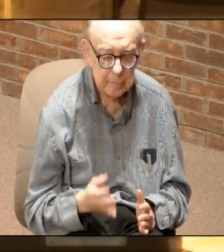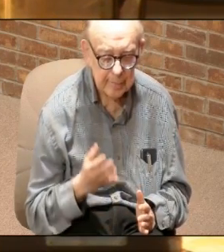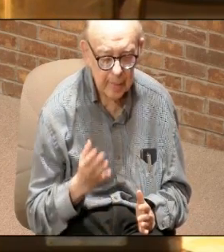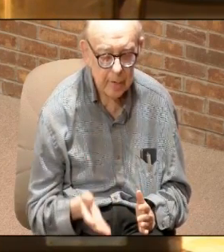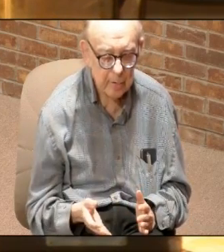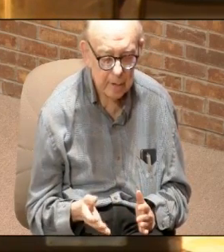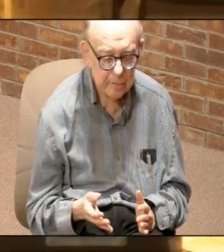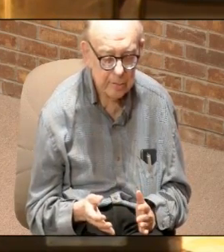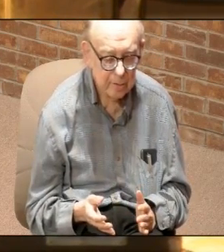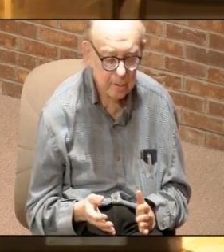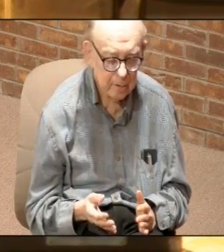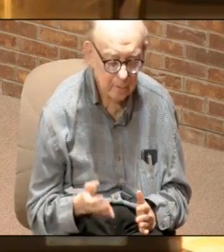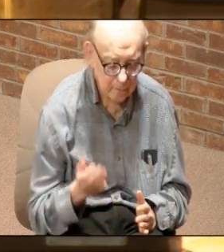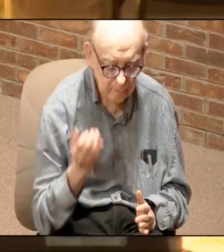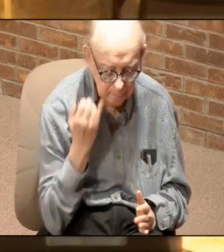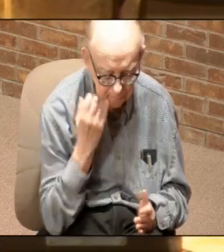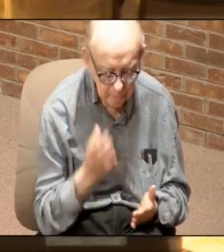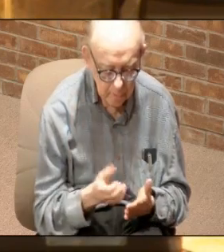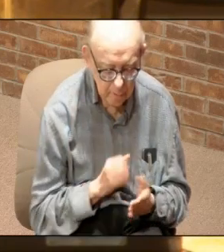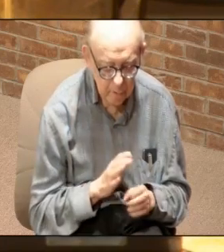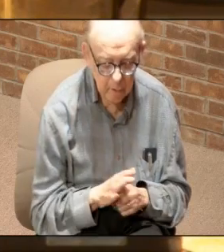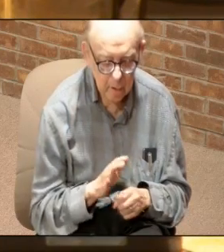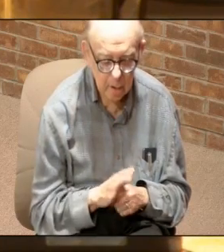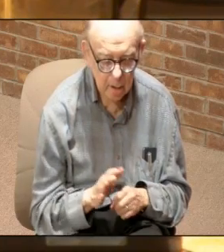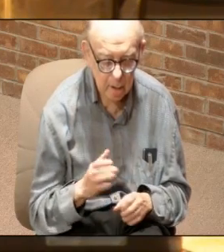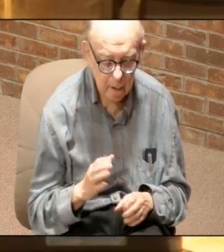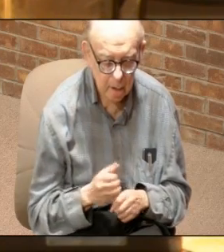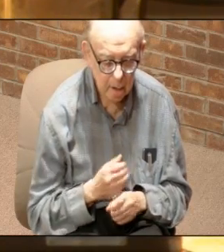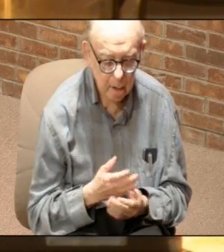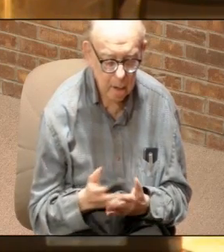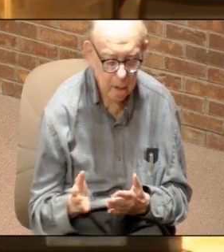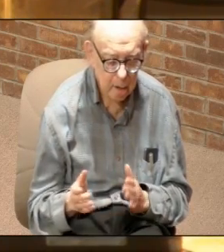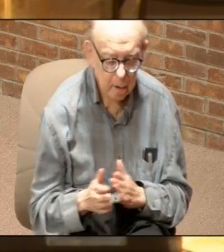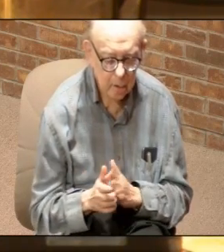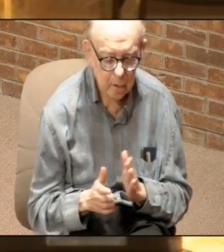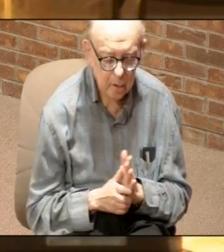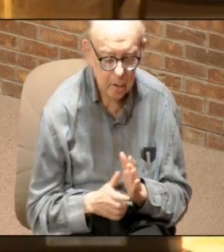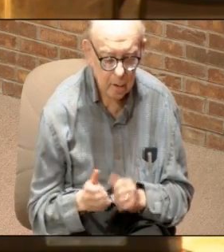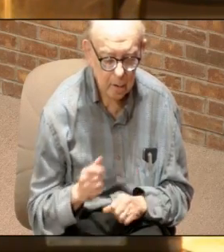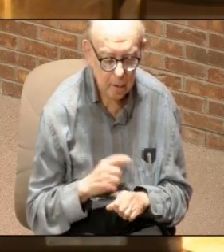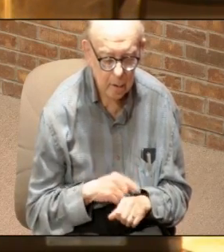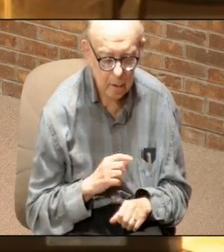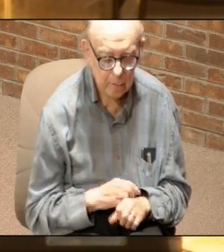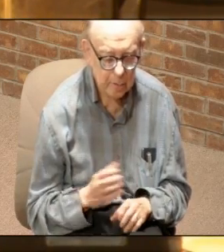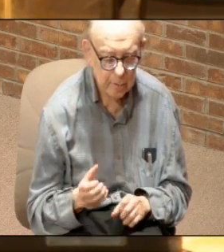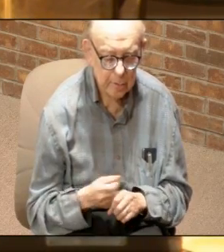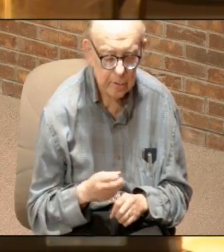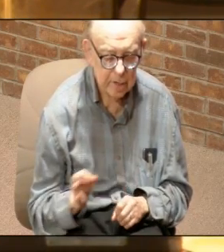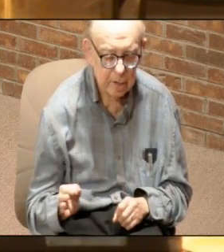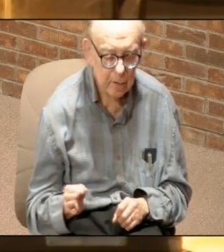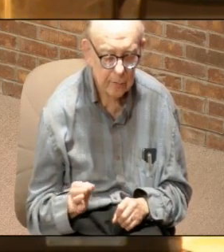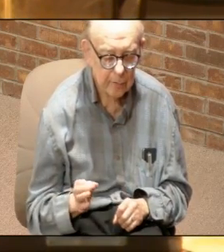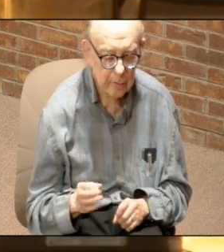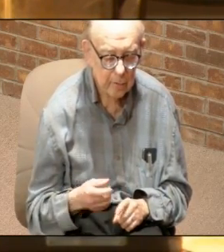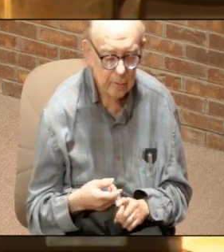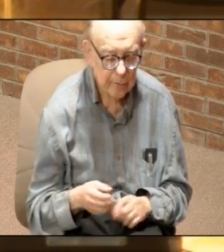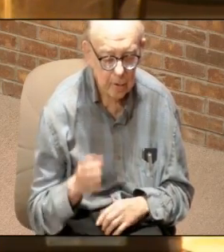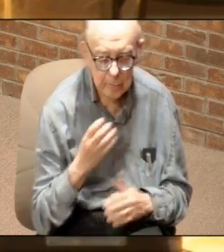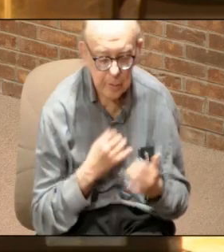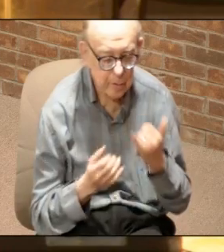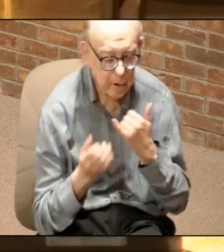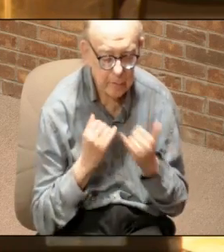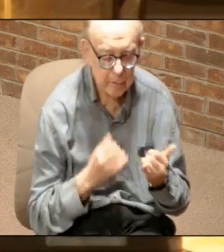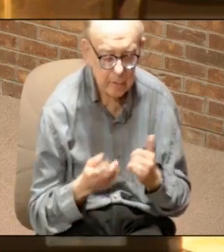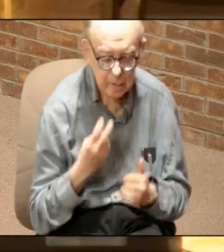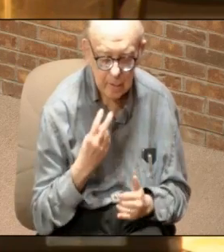There is. If you're rich enough, you can get a good lawyer. Most of the time you get off. And